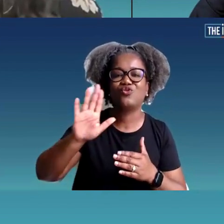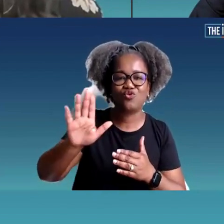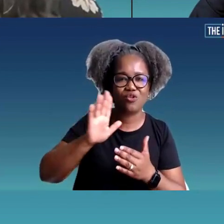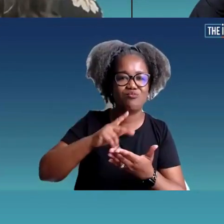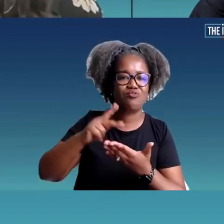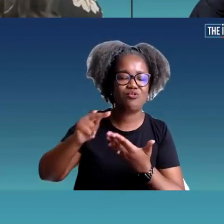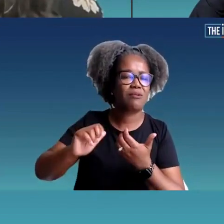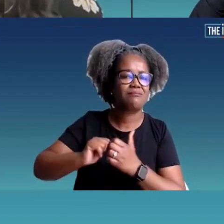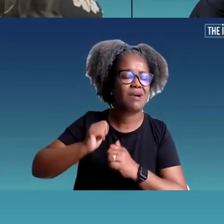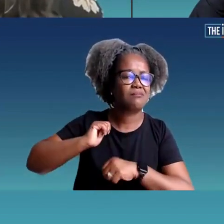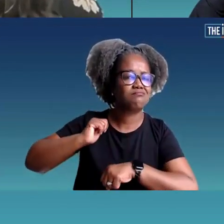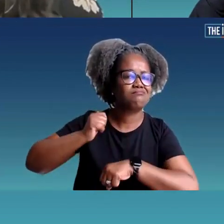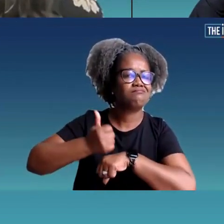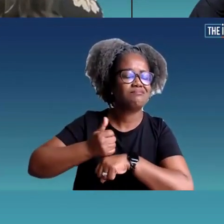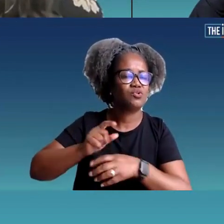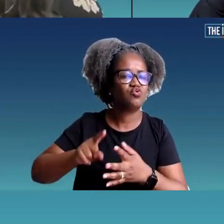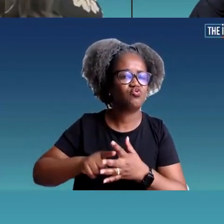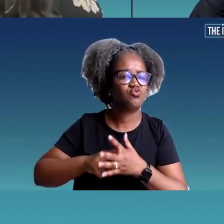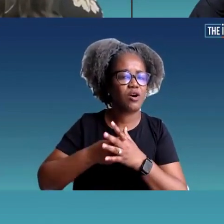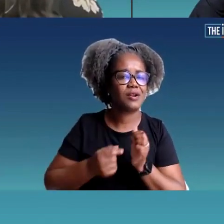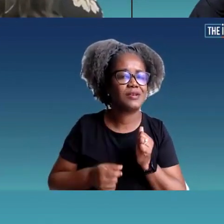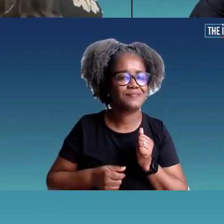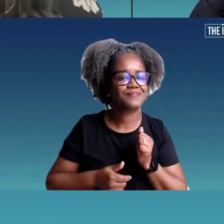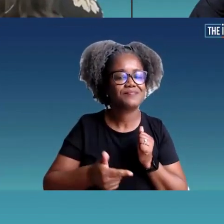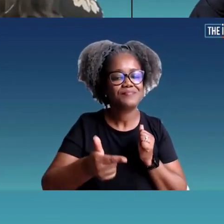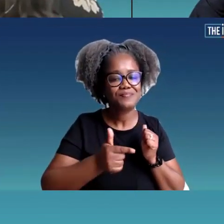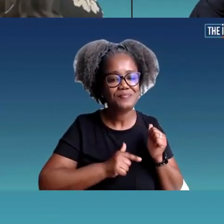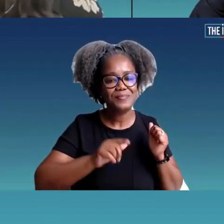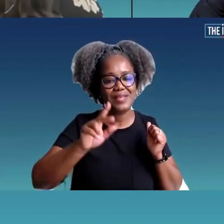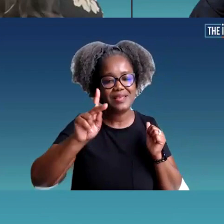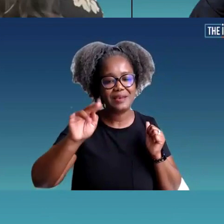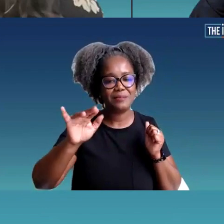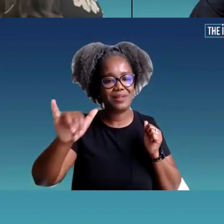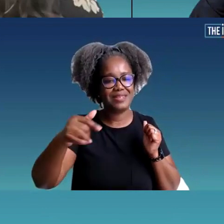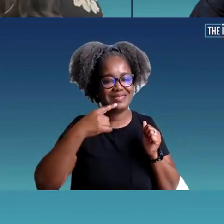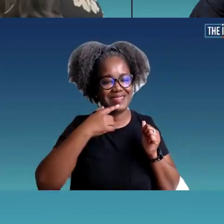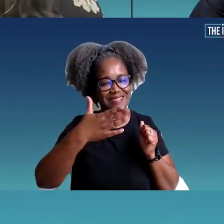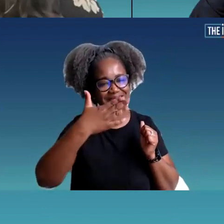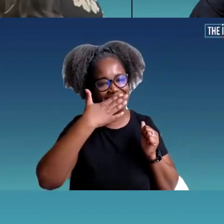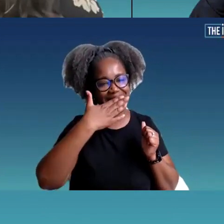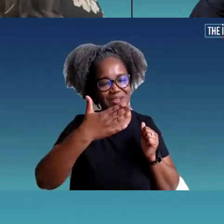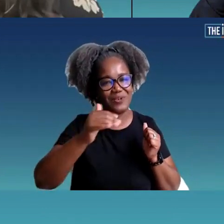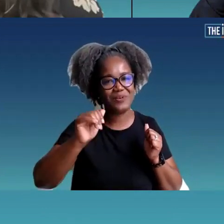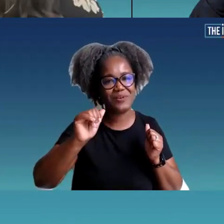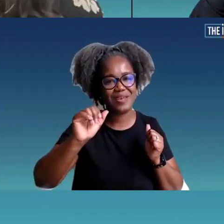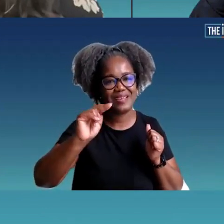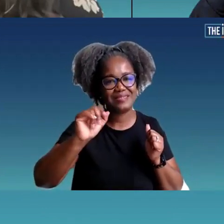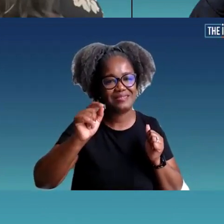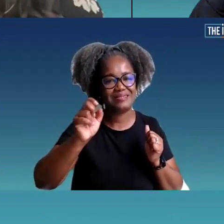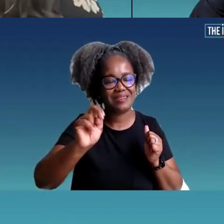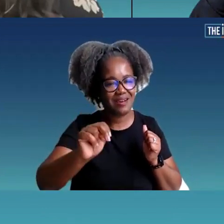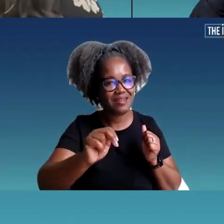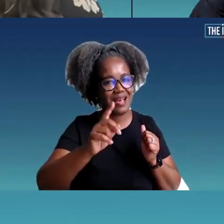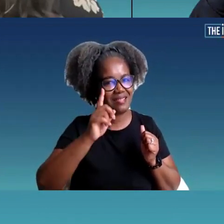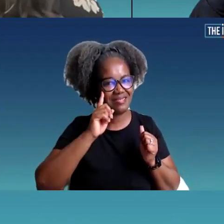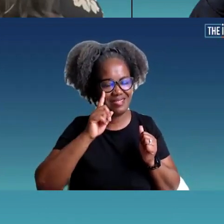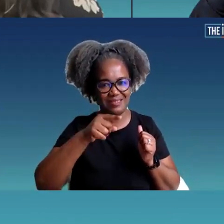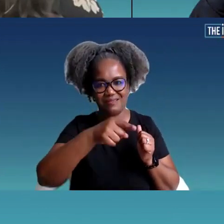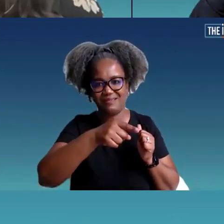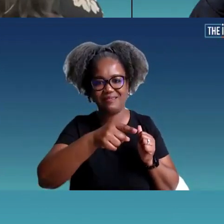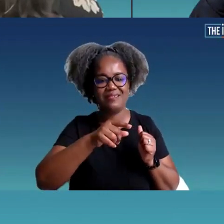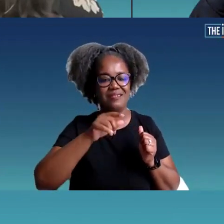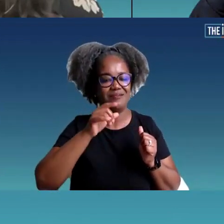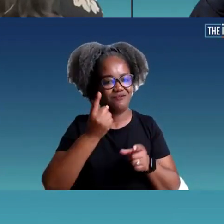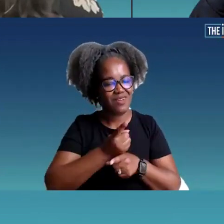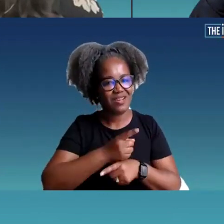you, Anton. And I think Don had a great point about health equity being a team sport. So the Greensboro